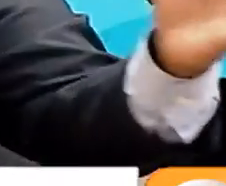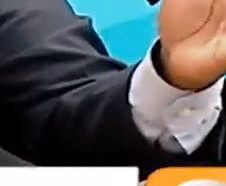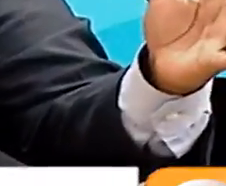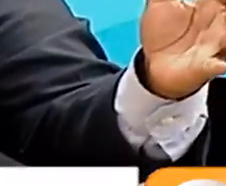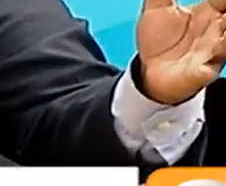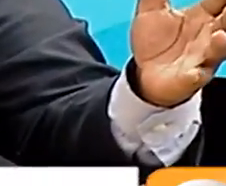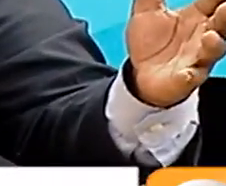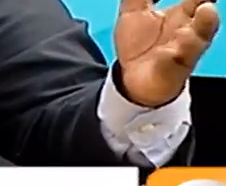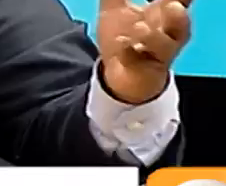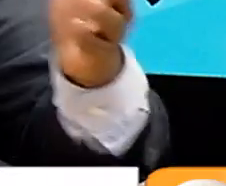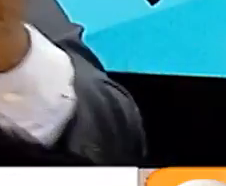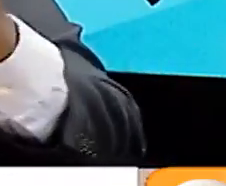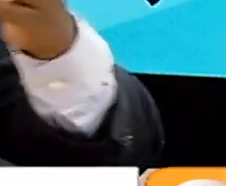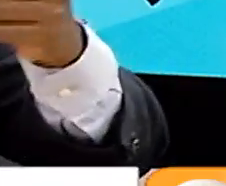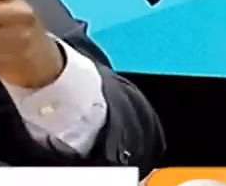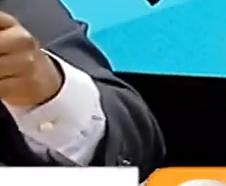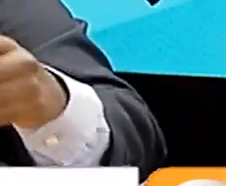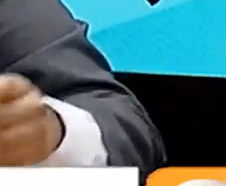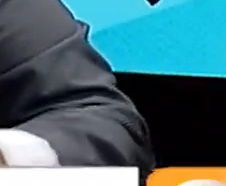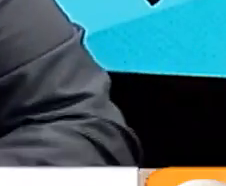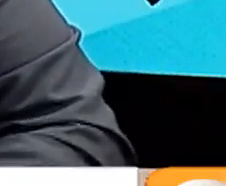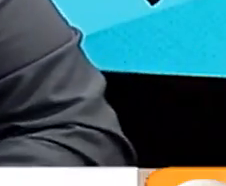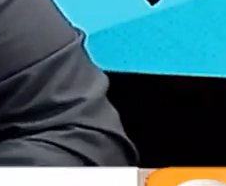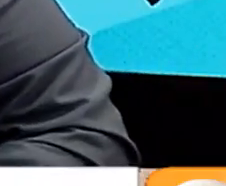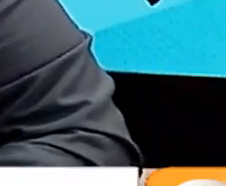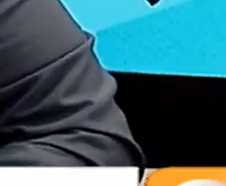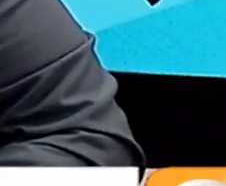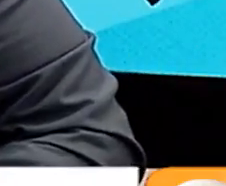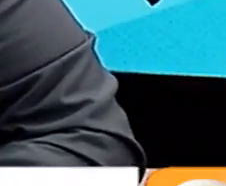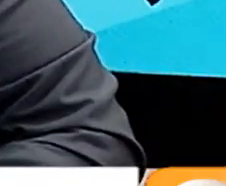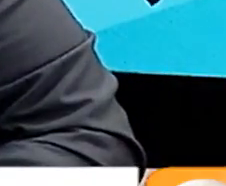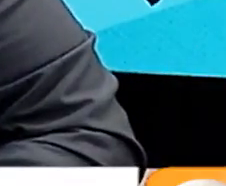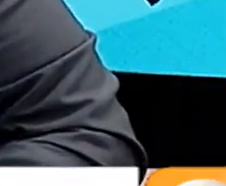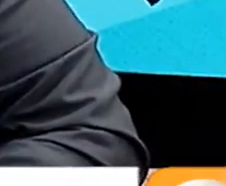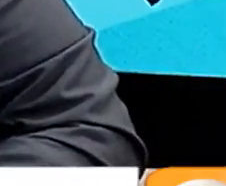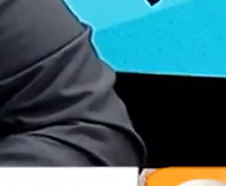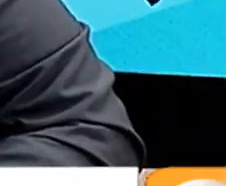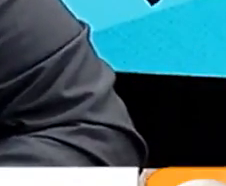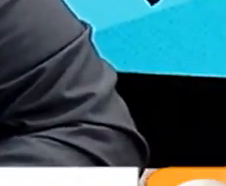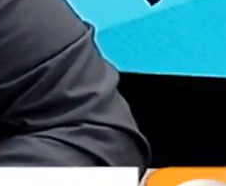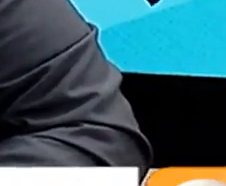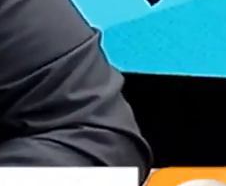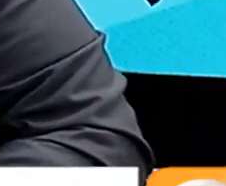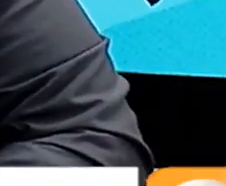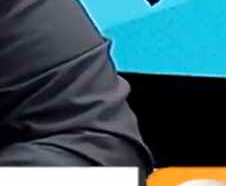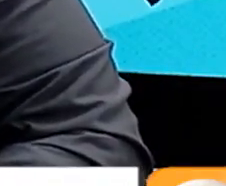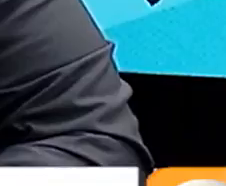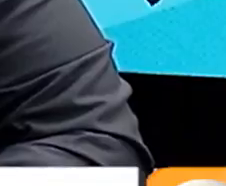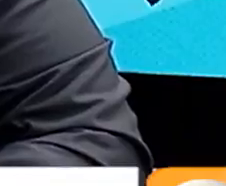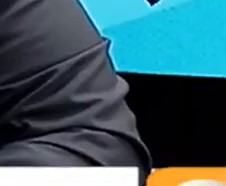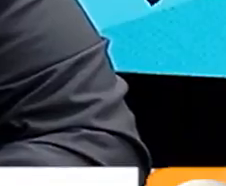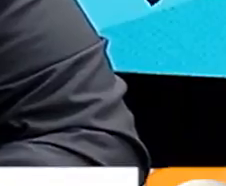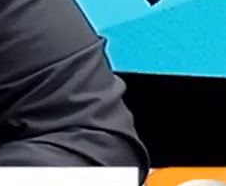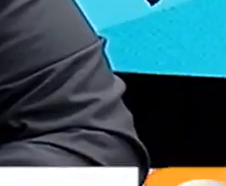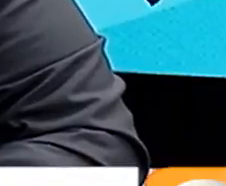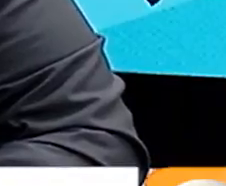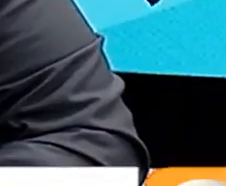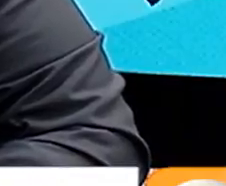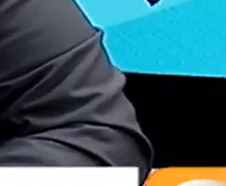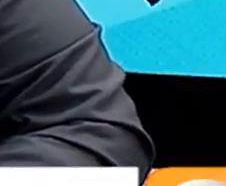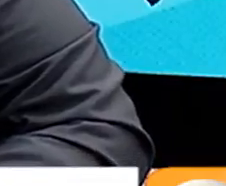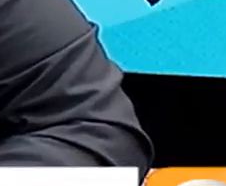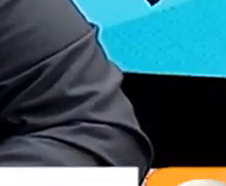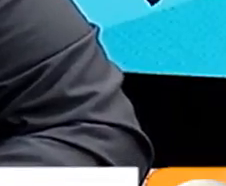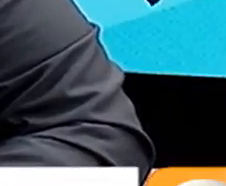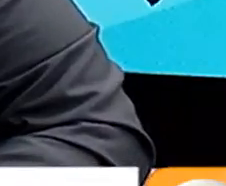default in 20 loans, it will just be a mark. It won't necessarily harm you, but it'll be a record that you are unable